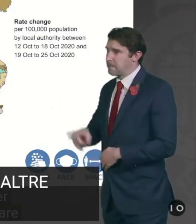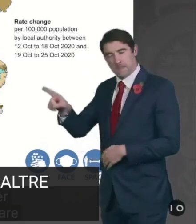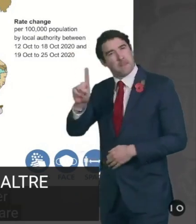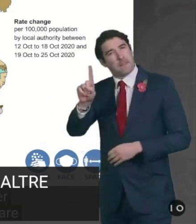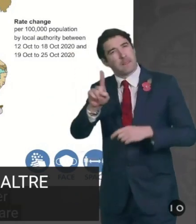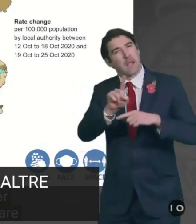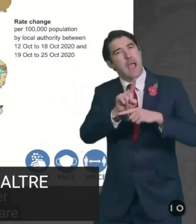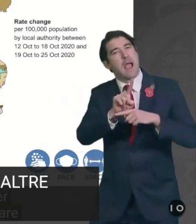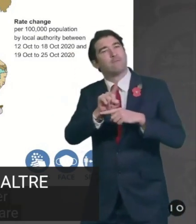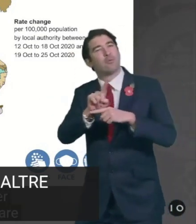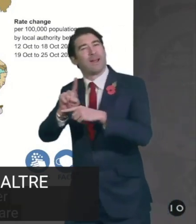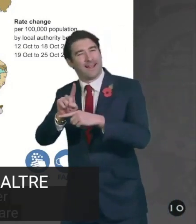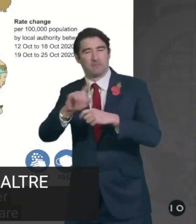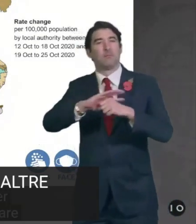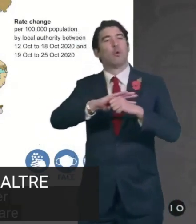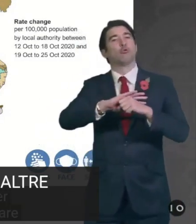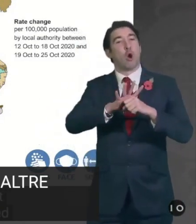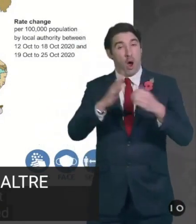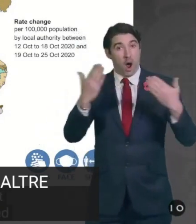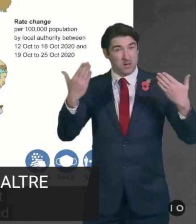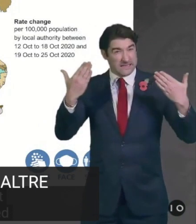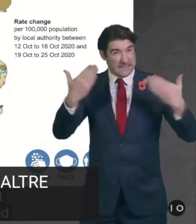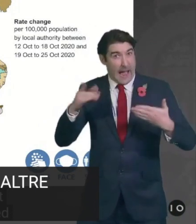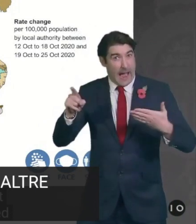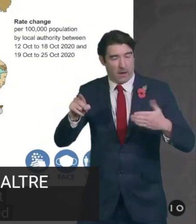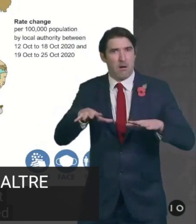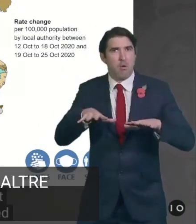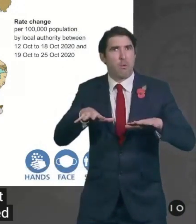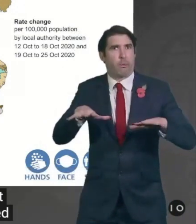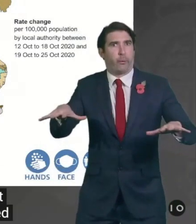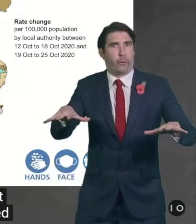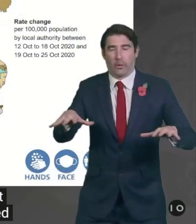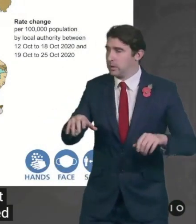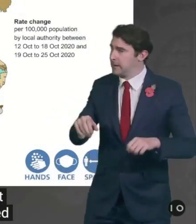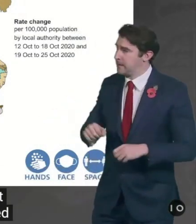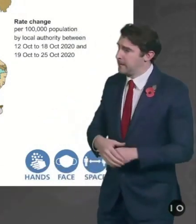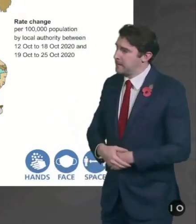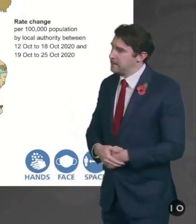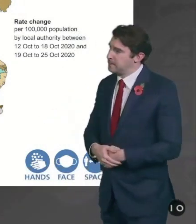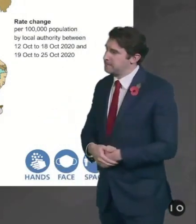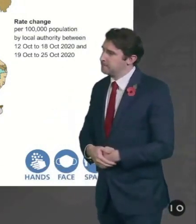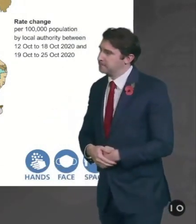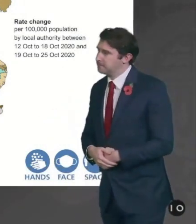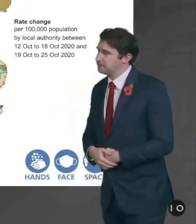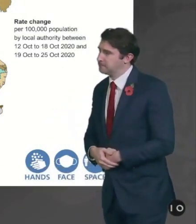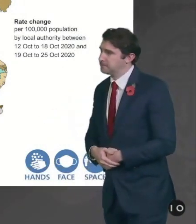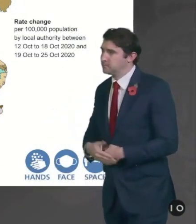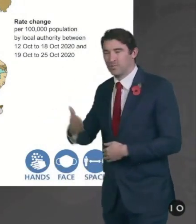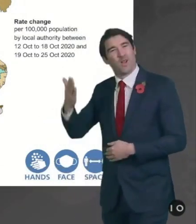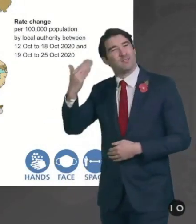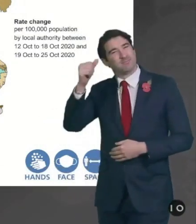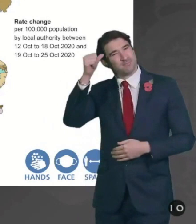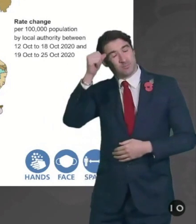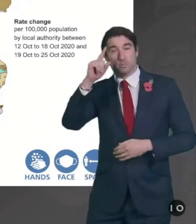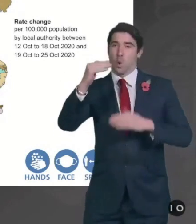is spreading steadily. It was quite heavily concentrated in particular areas, and it is now over quite a large part of the country on the